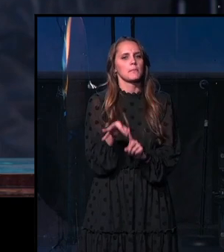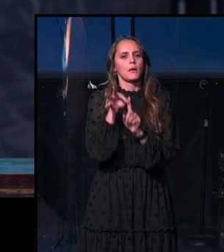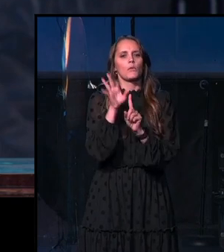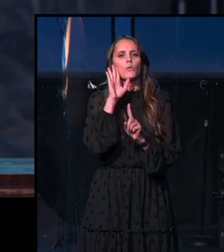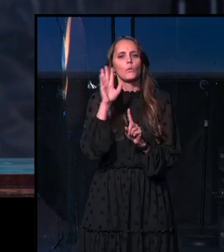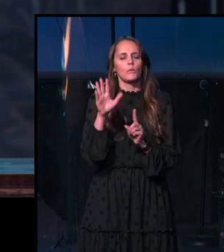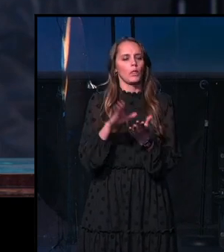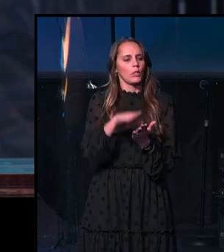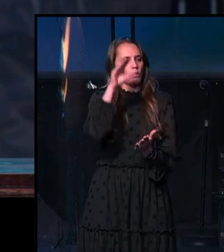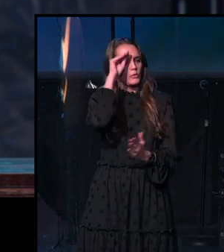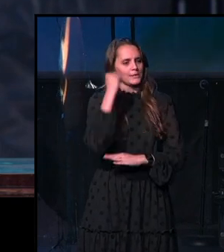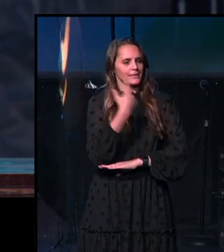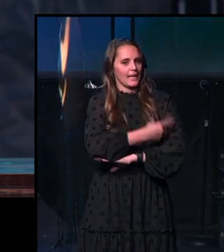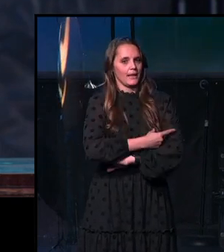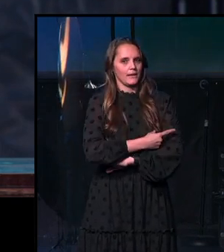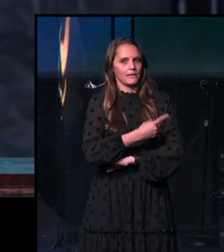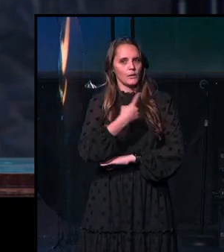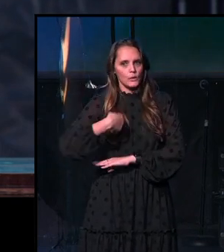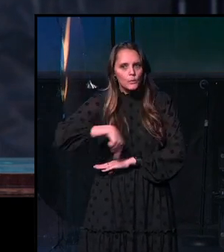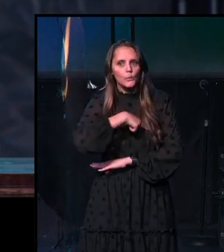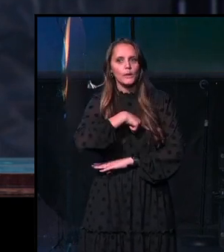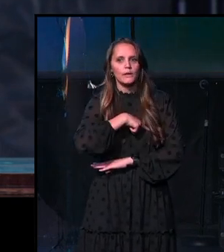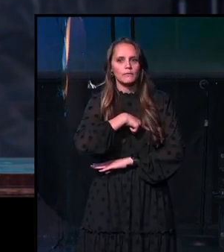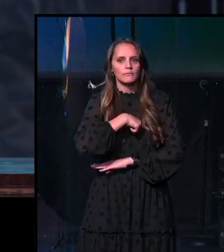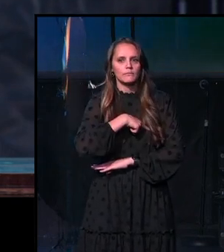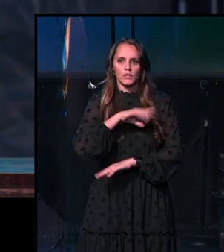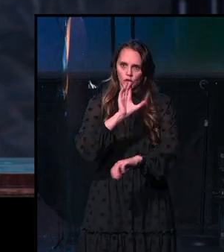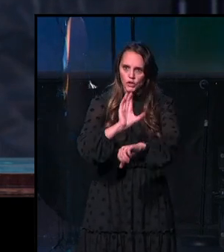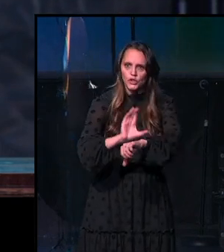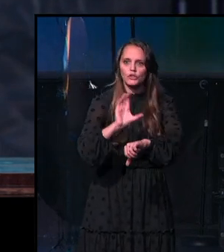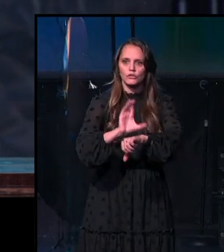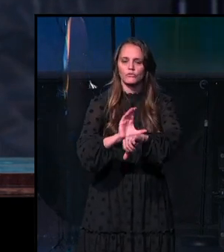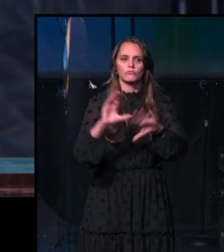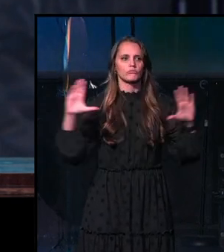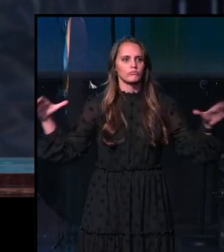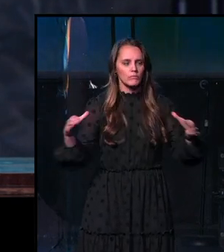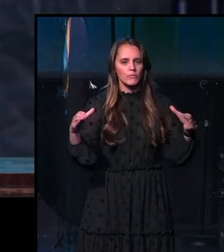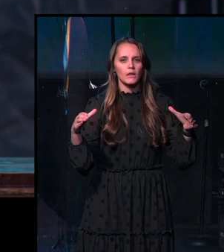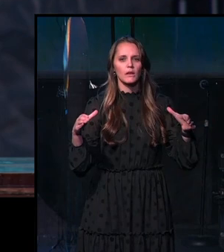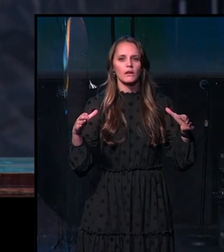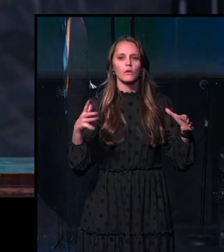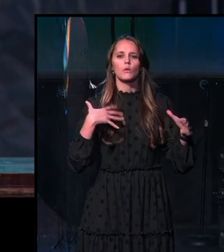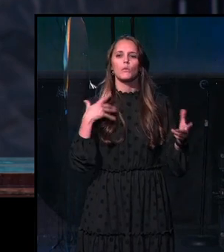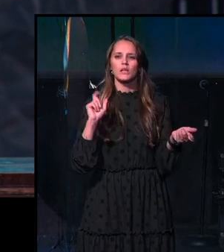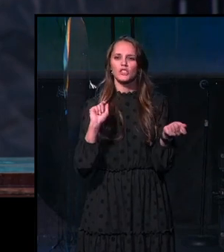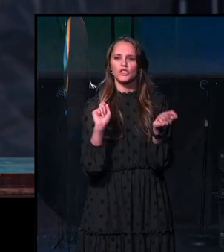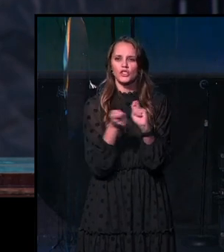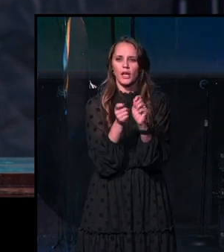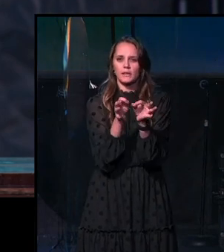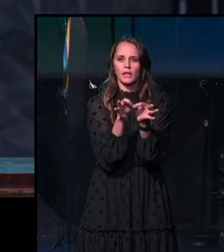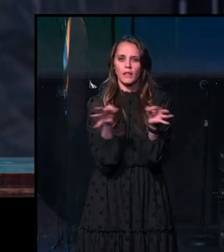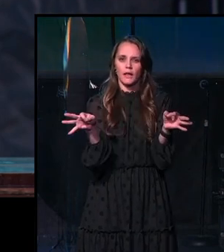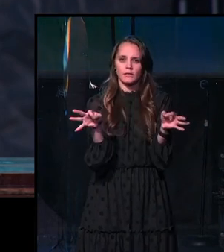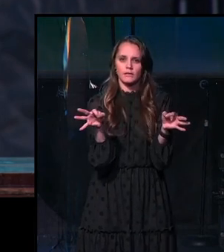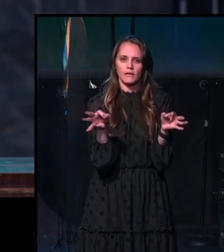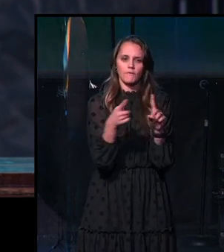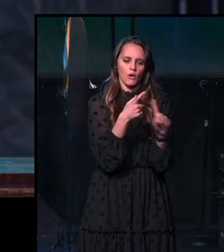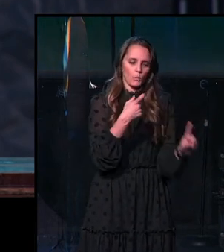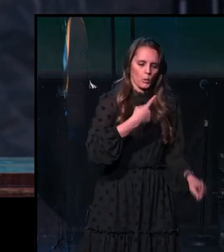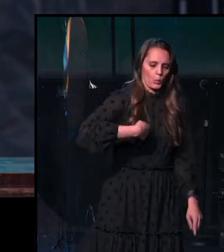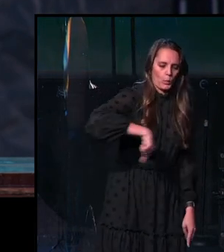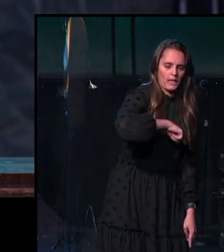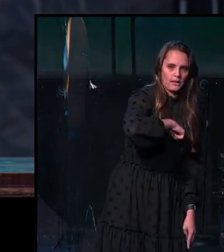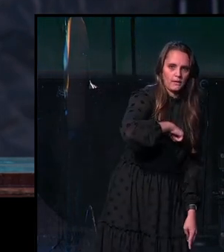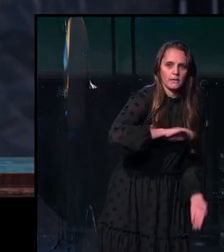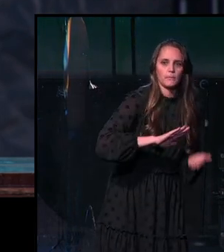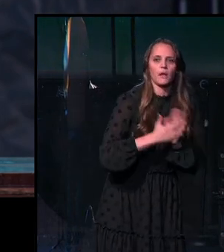we are the church. We are the church. And so can we just change that language from me to us